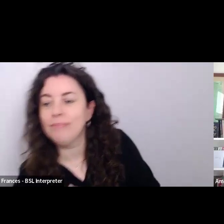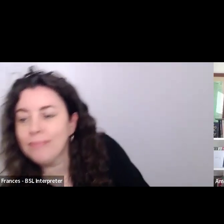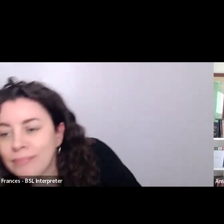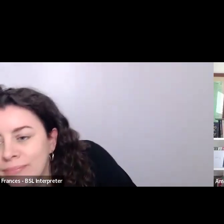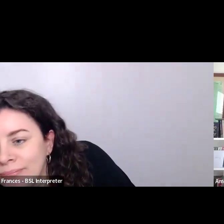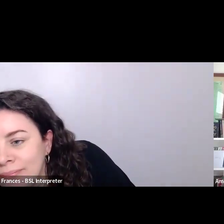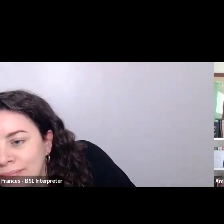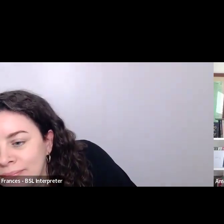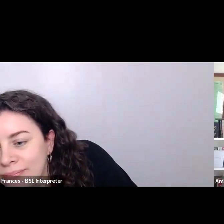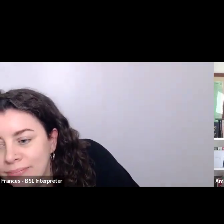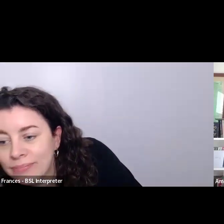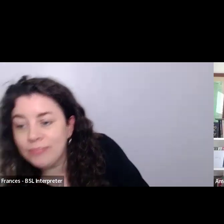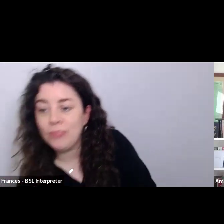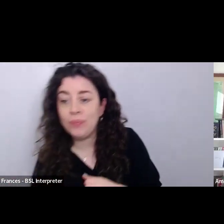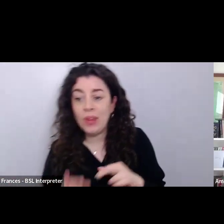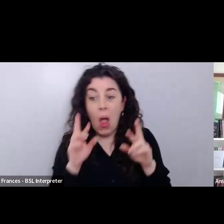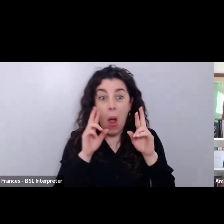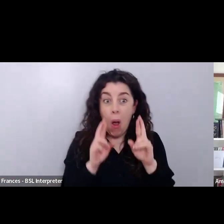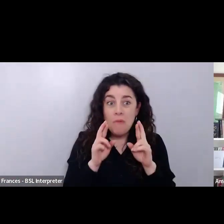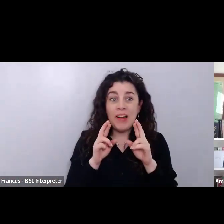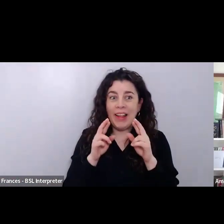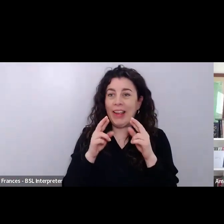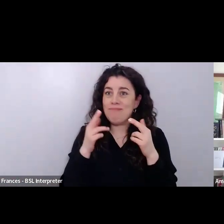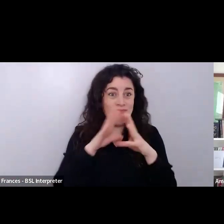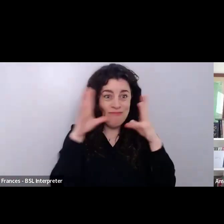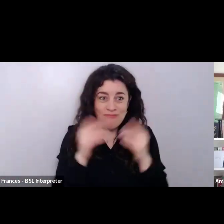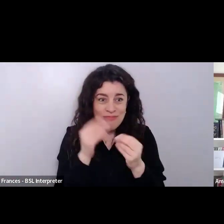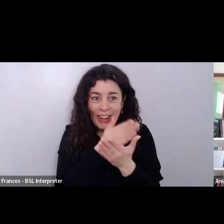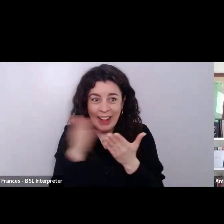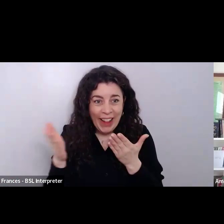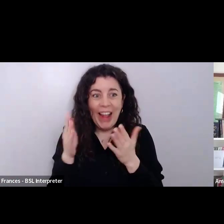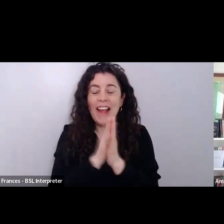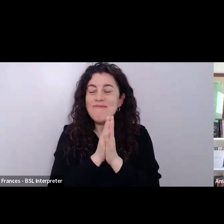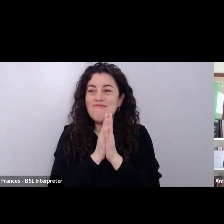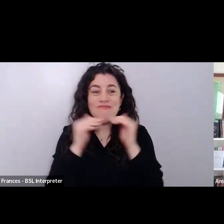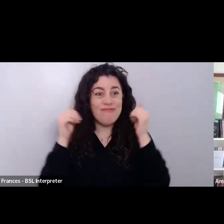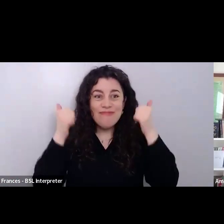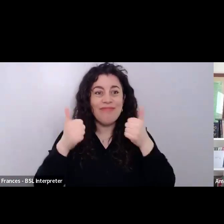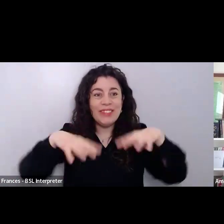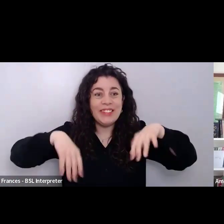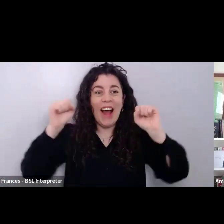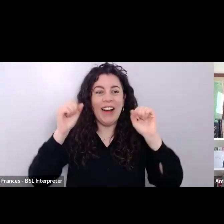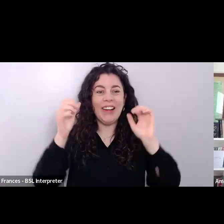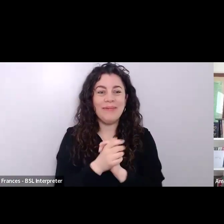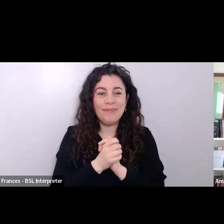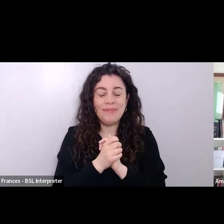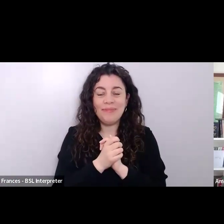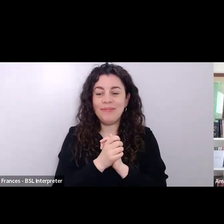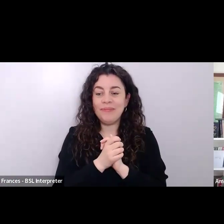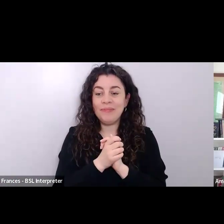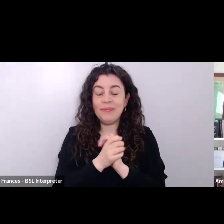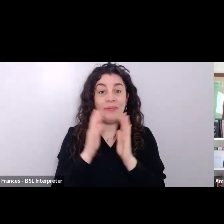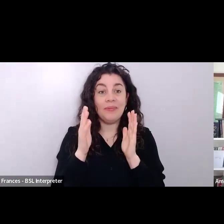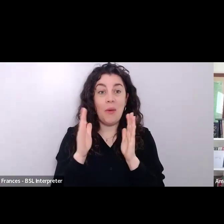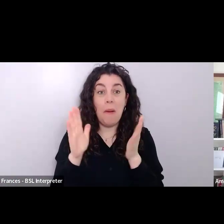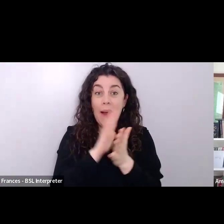Right. Hopefully that all makes sense. But yes, let's get started, shall we? So I'm delighted to